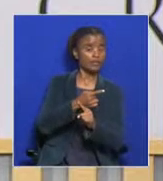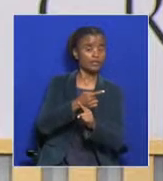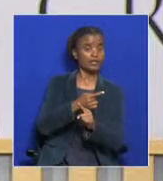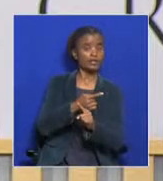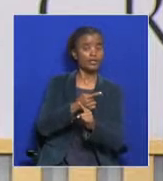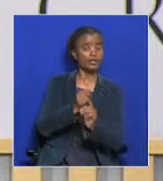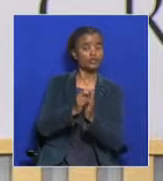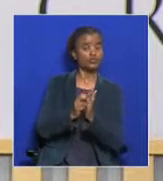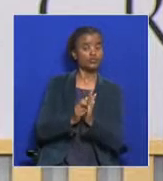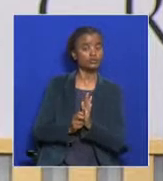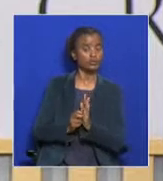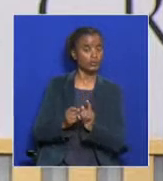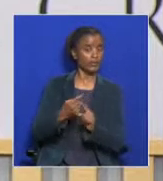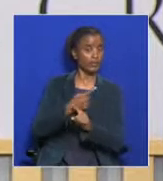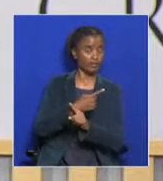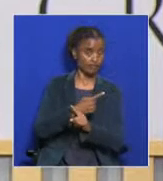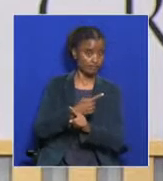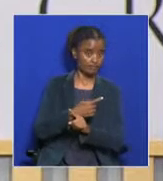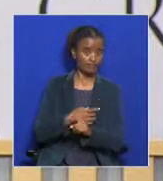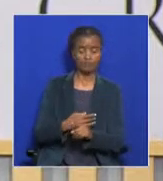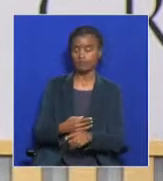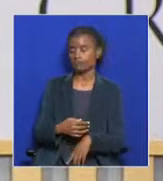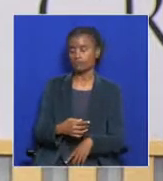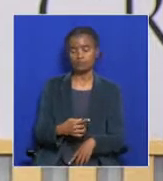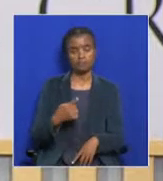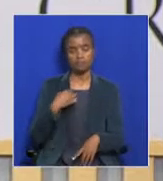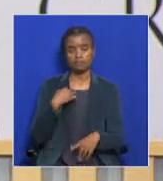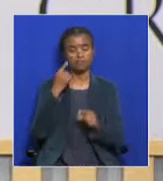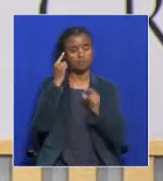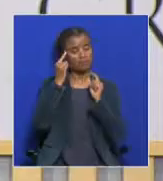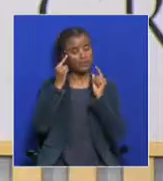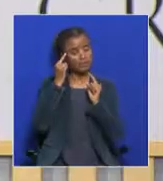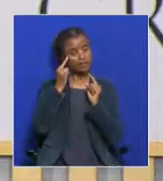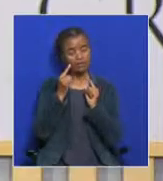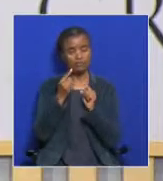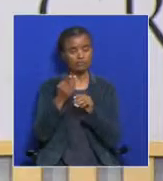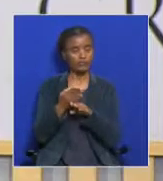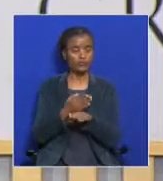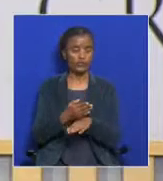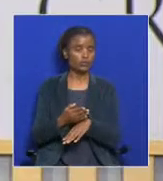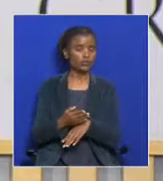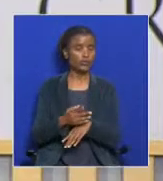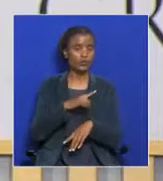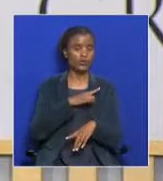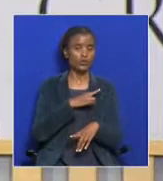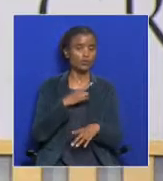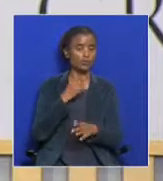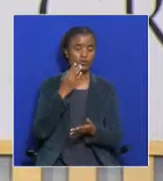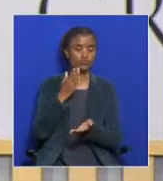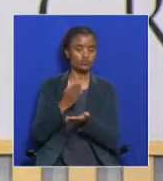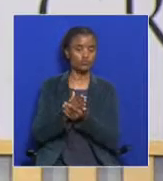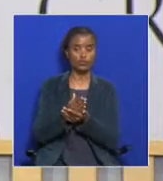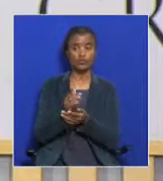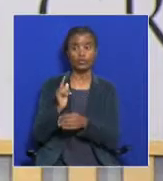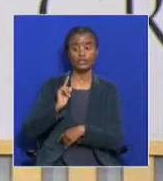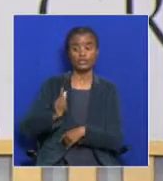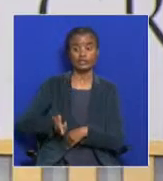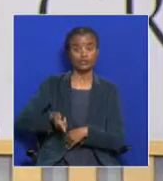I didn't consider that, Commissioner. I wasn't sure whether guards were going to be posted there, whether it was an interim